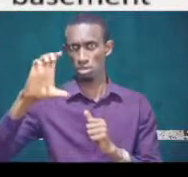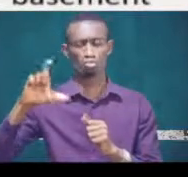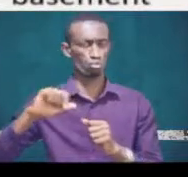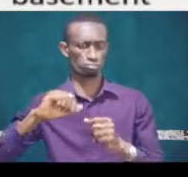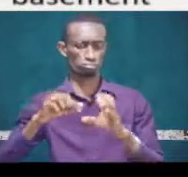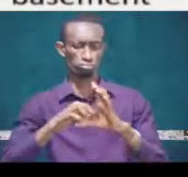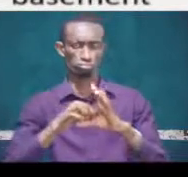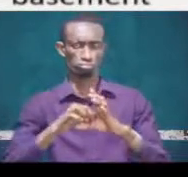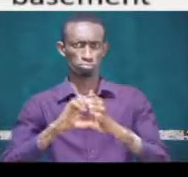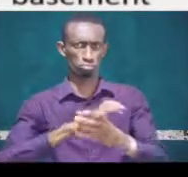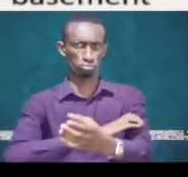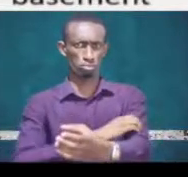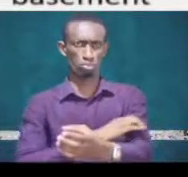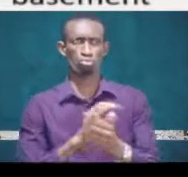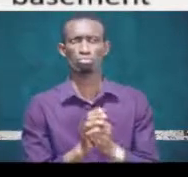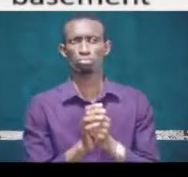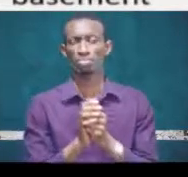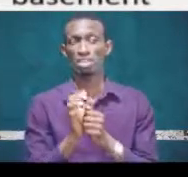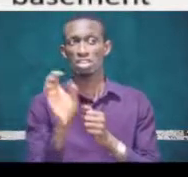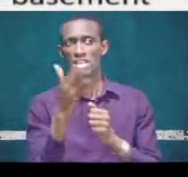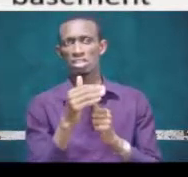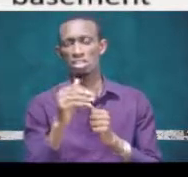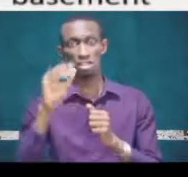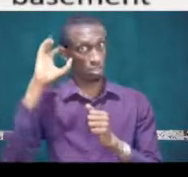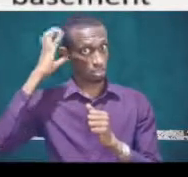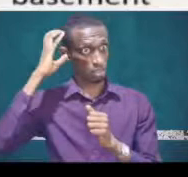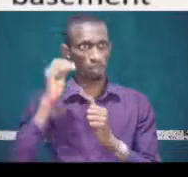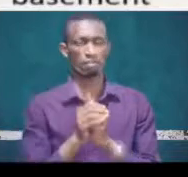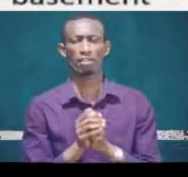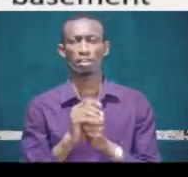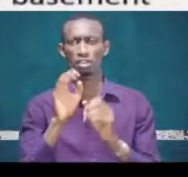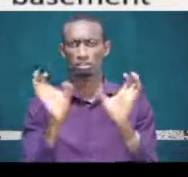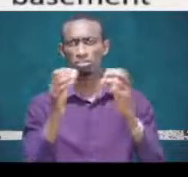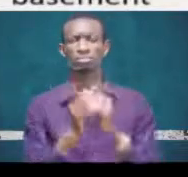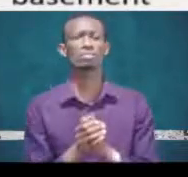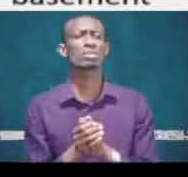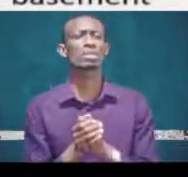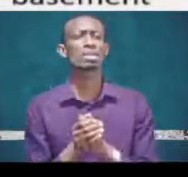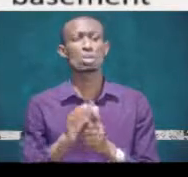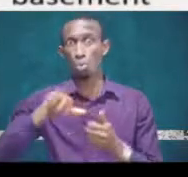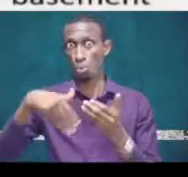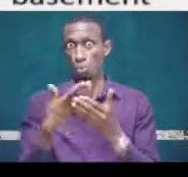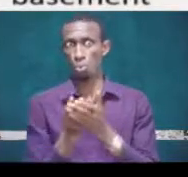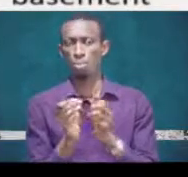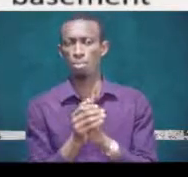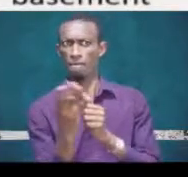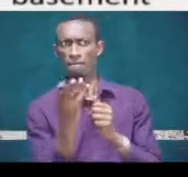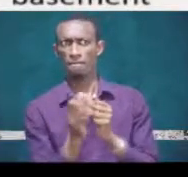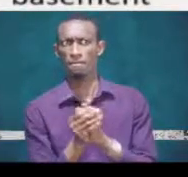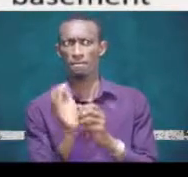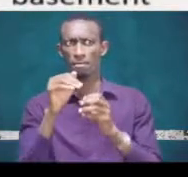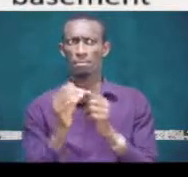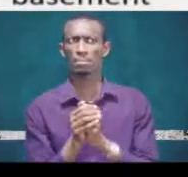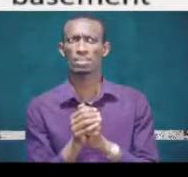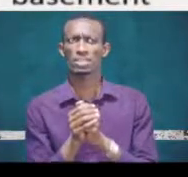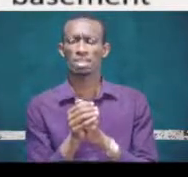tissues, or epithelium when it is one. These, we find them covering of the body surfaces and internal